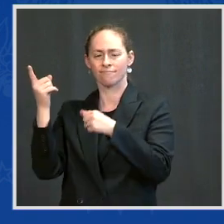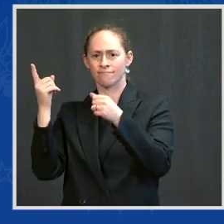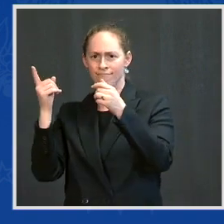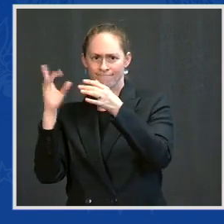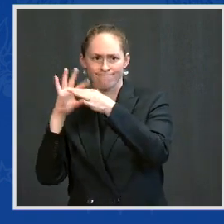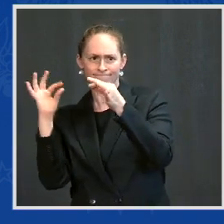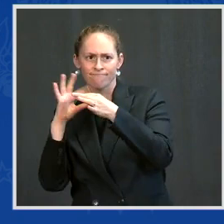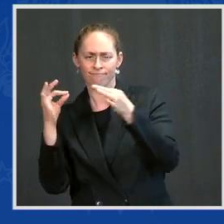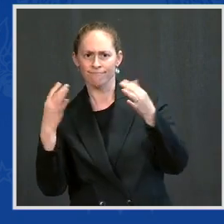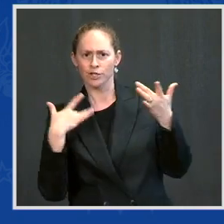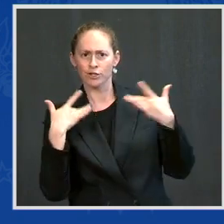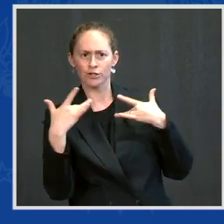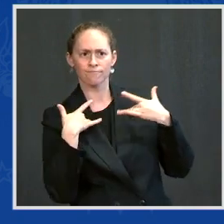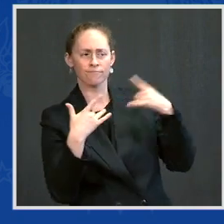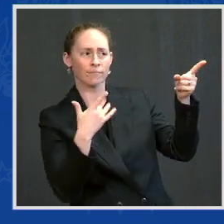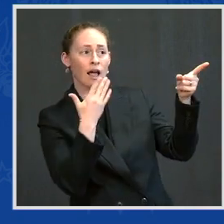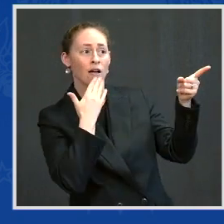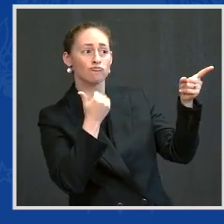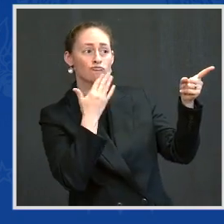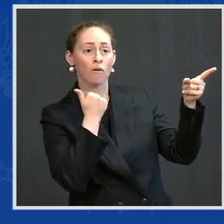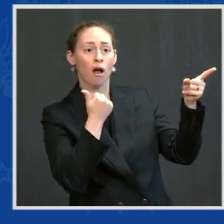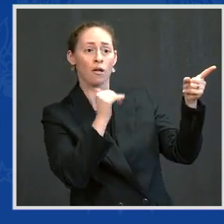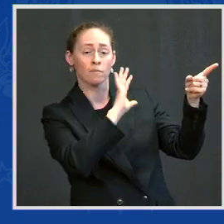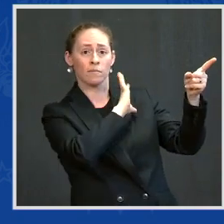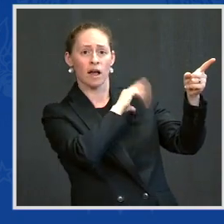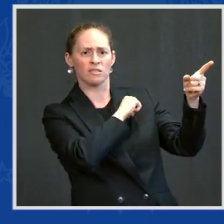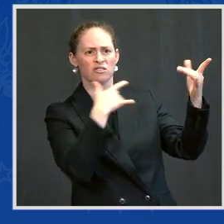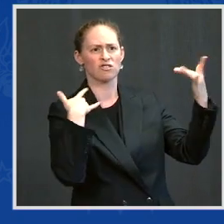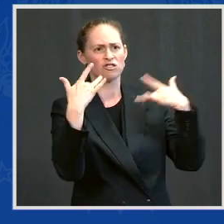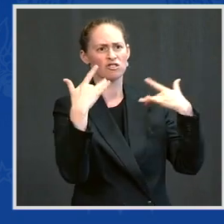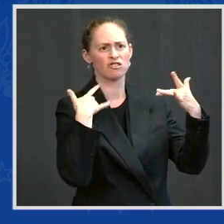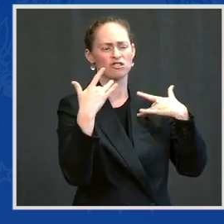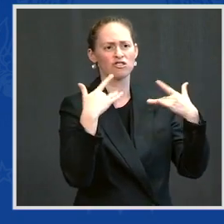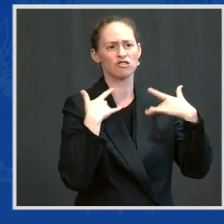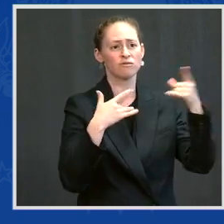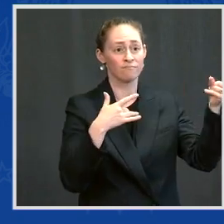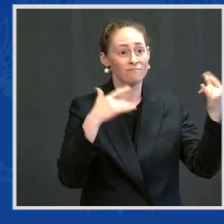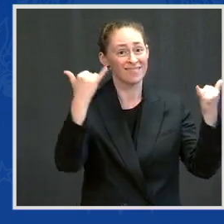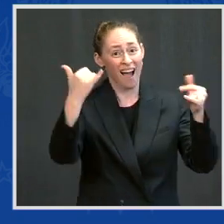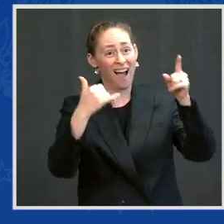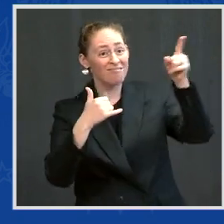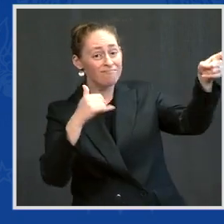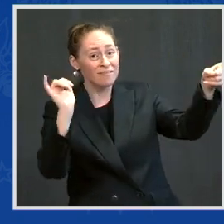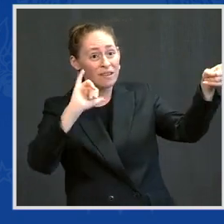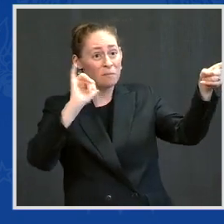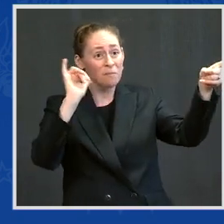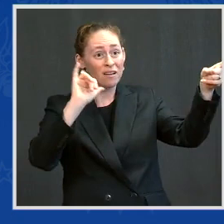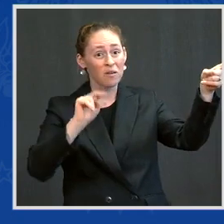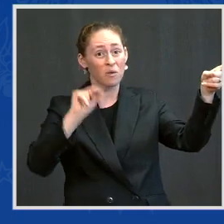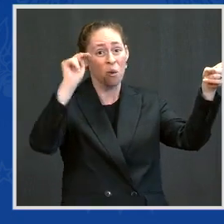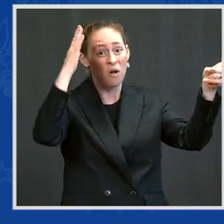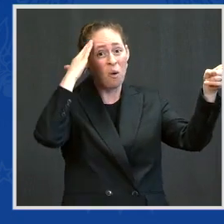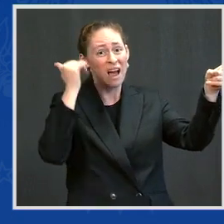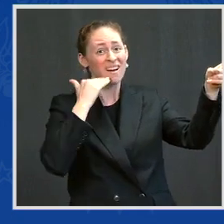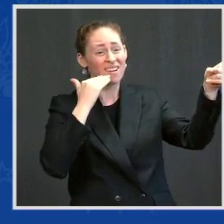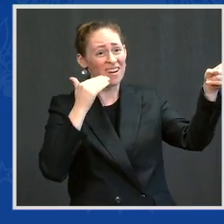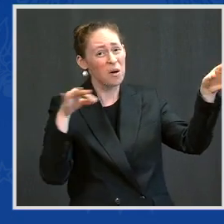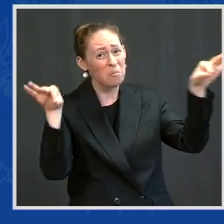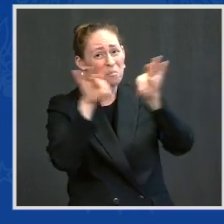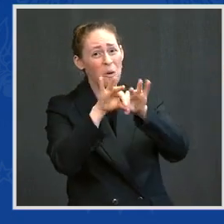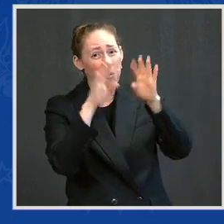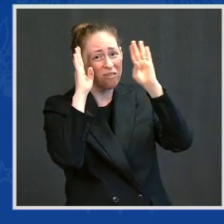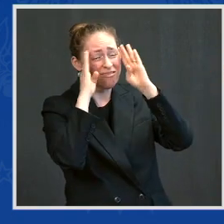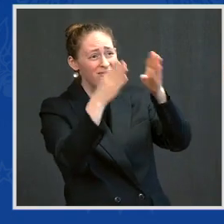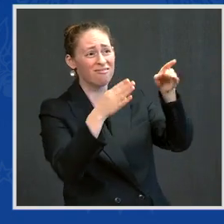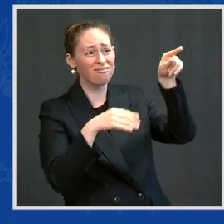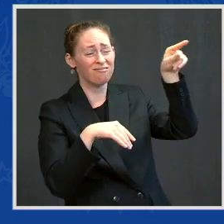issues is very important, but North Korea's nuclear issues is equally important. On your to-do list, what's the number that's given